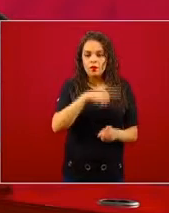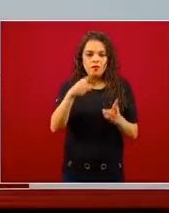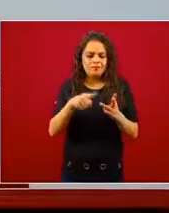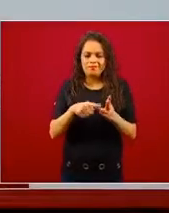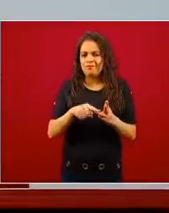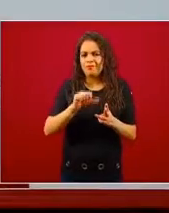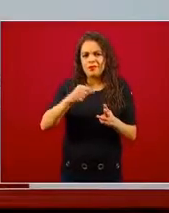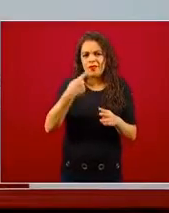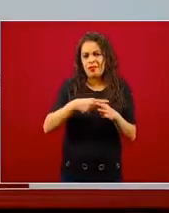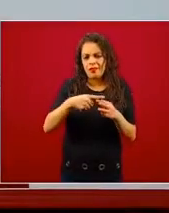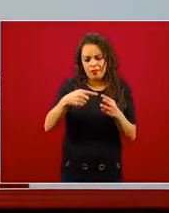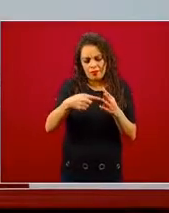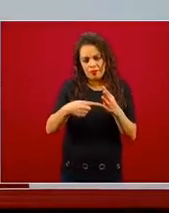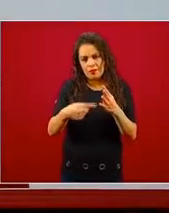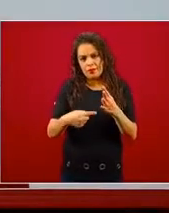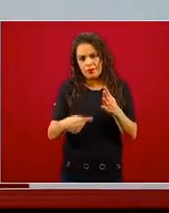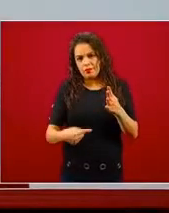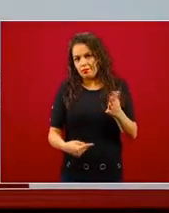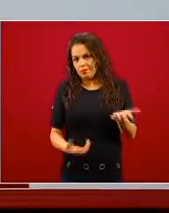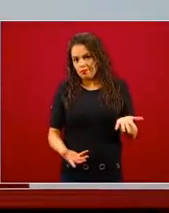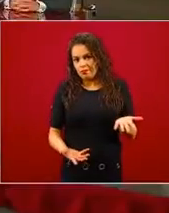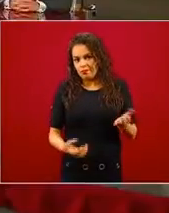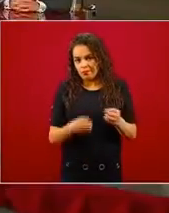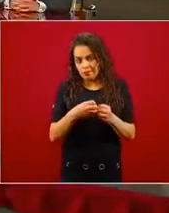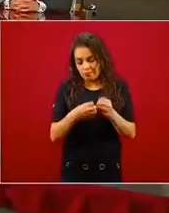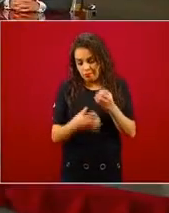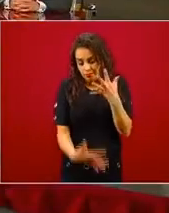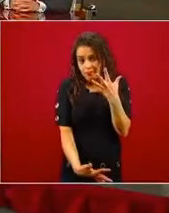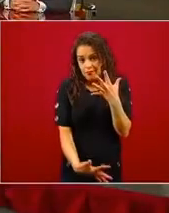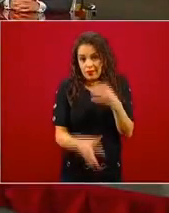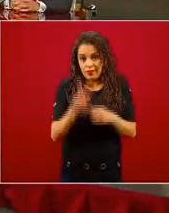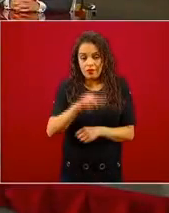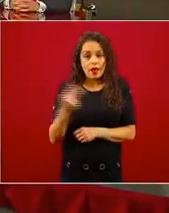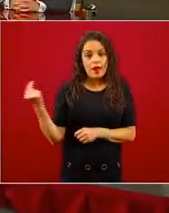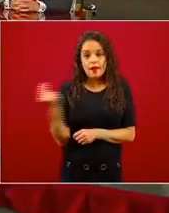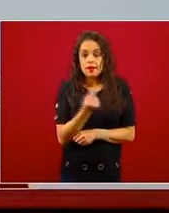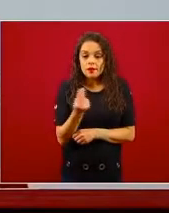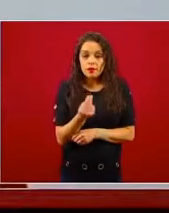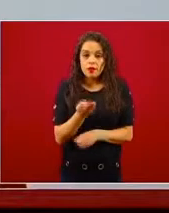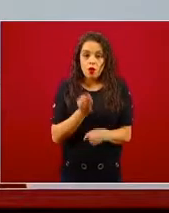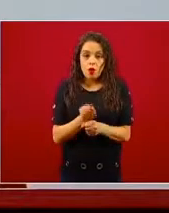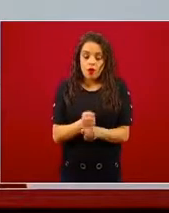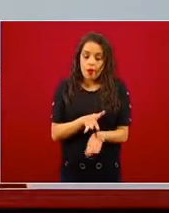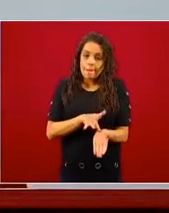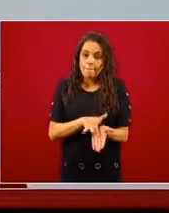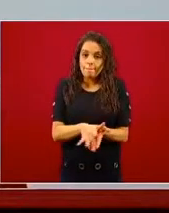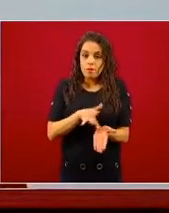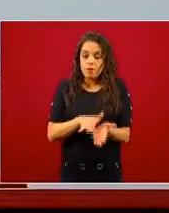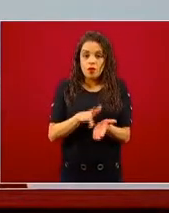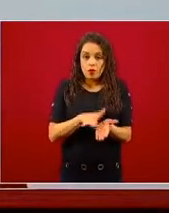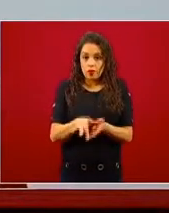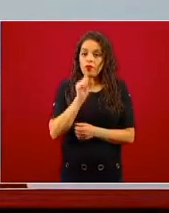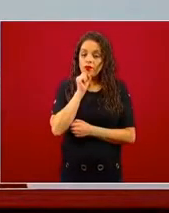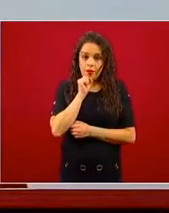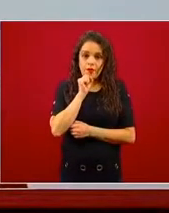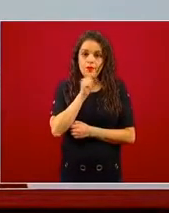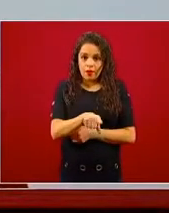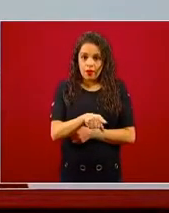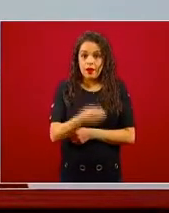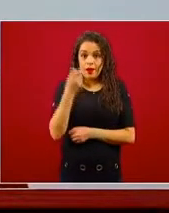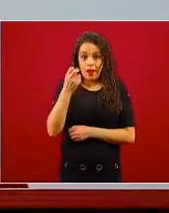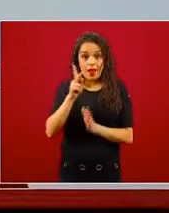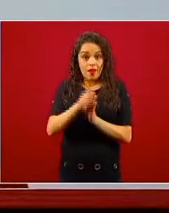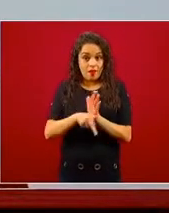making shoes, or any job. So these workers now today need